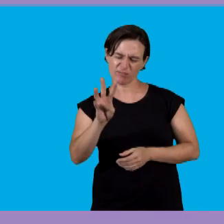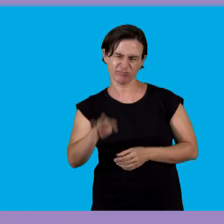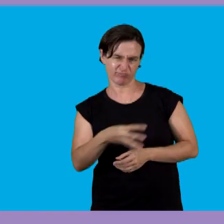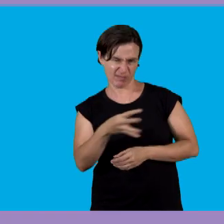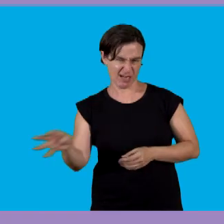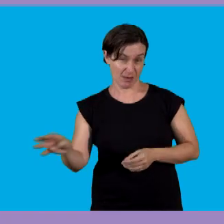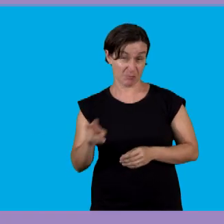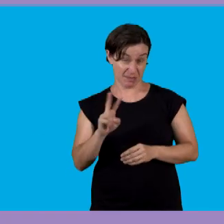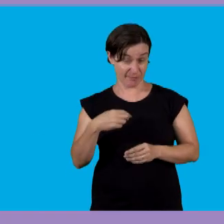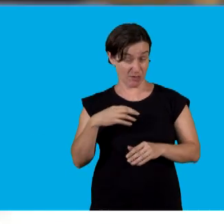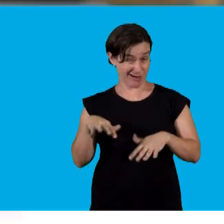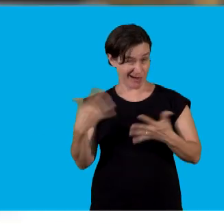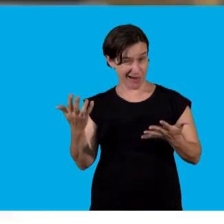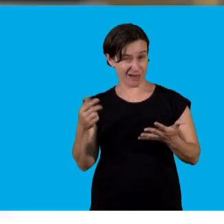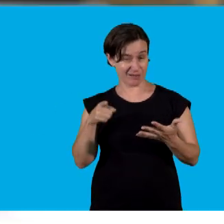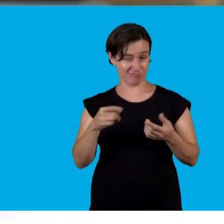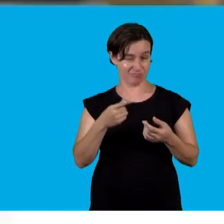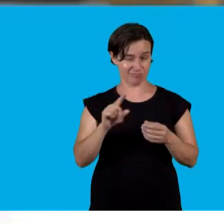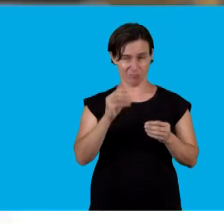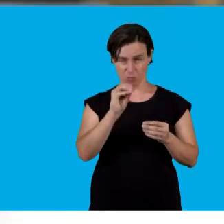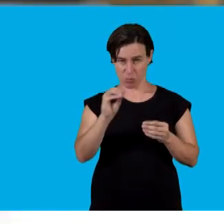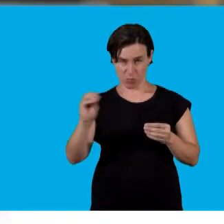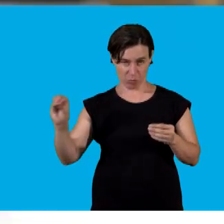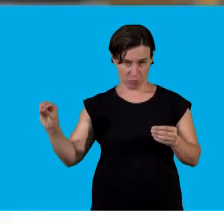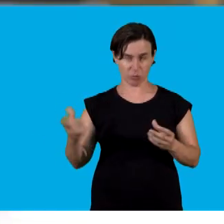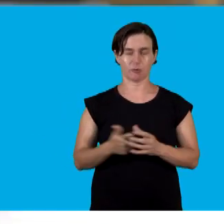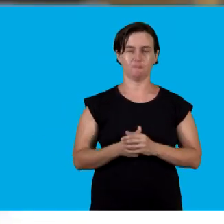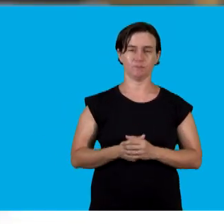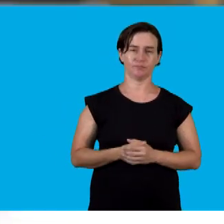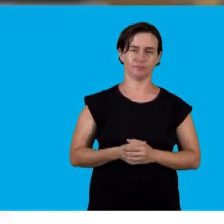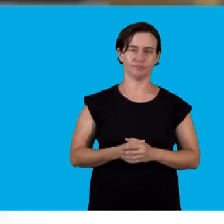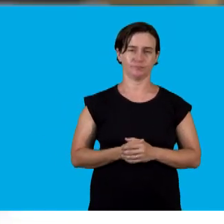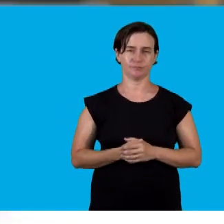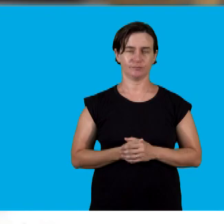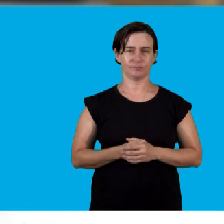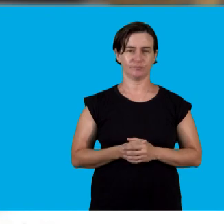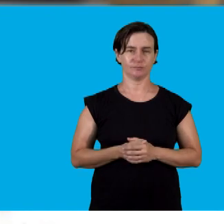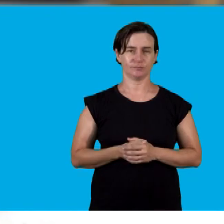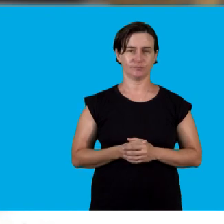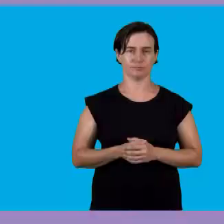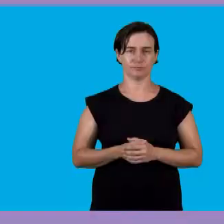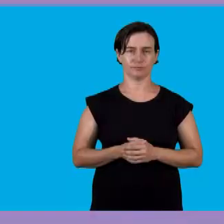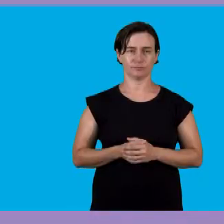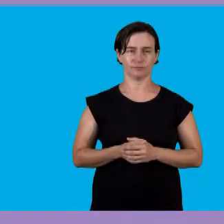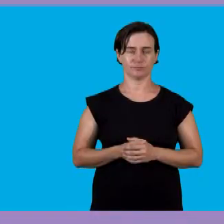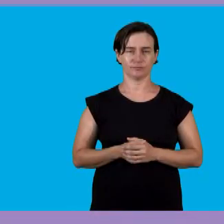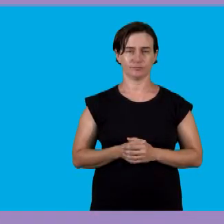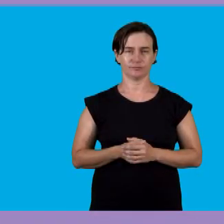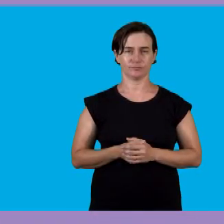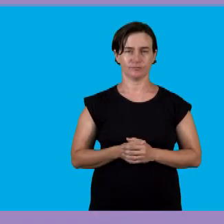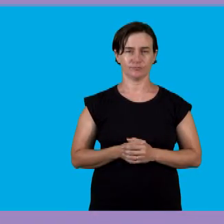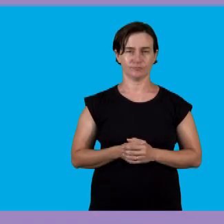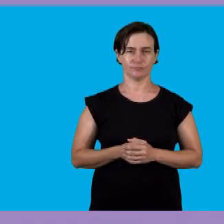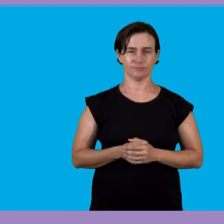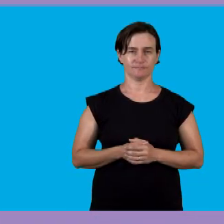see if we can not add that rule or apply that rule to that input value. So